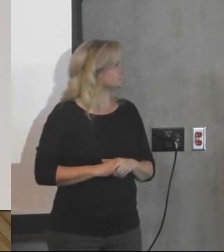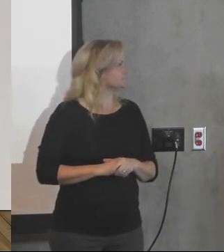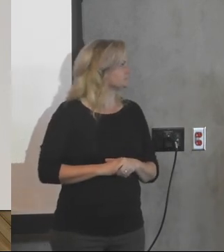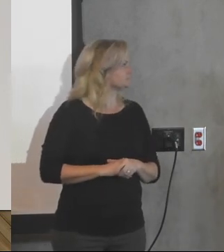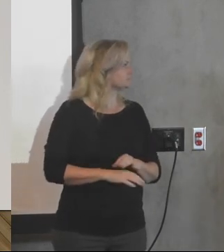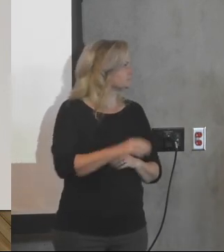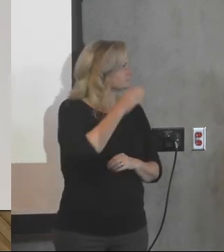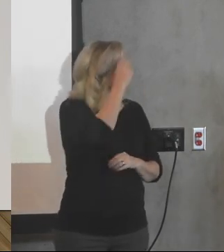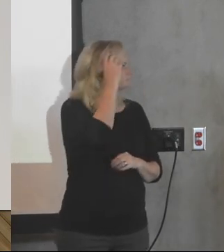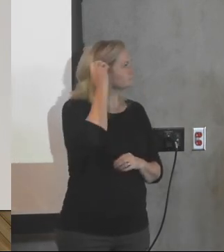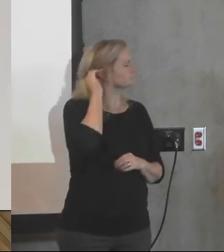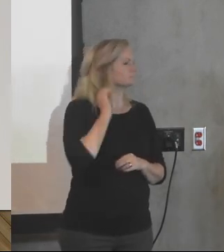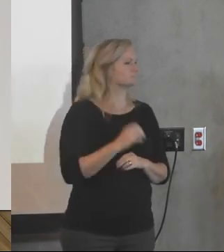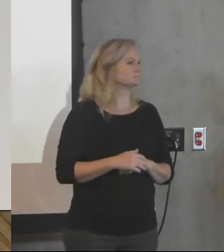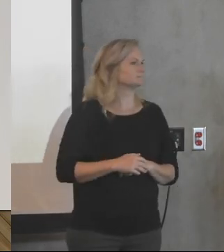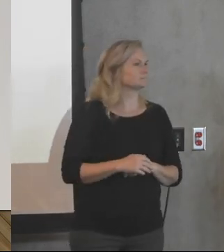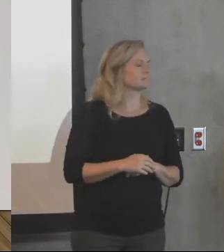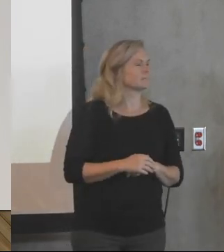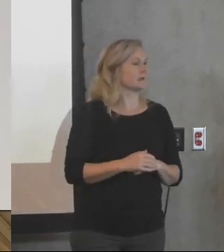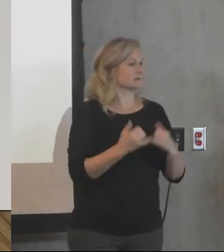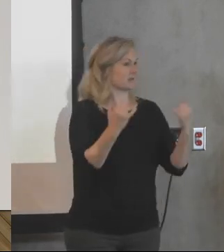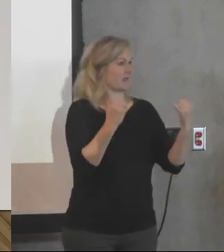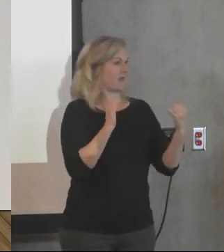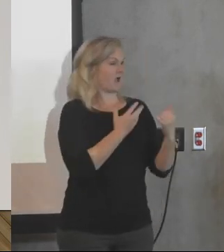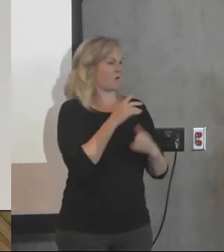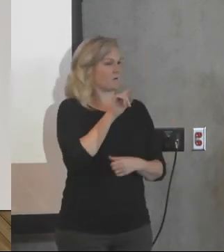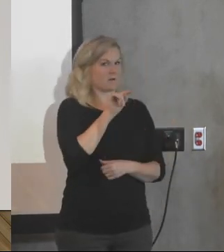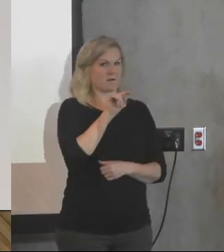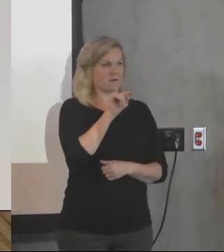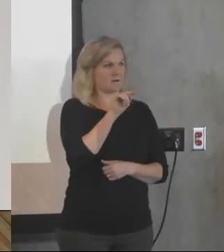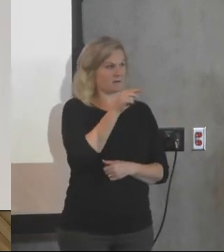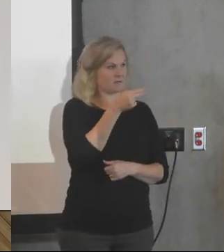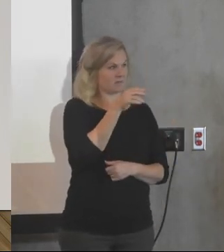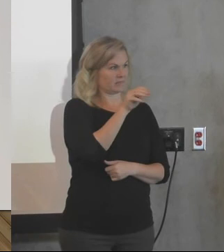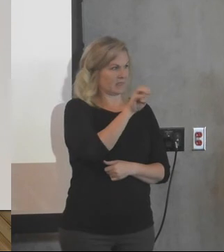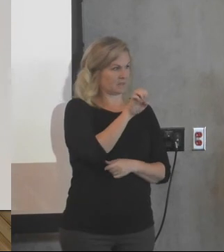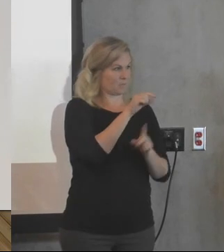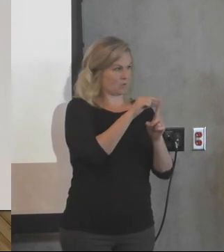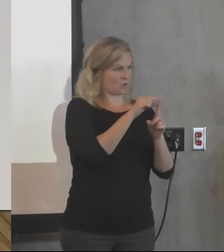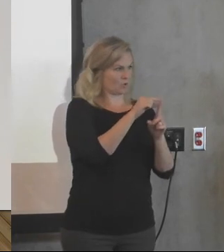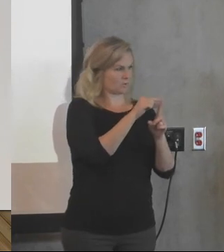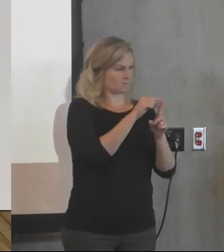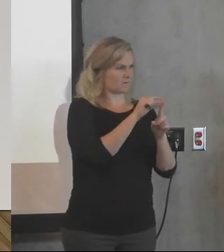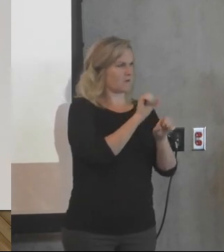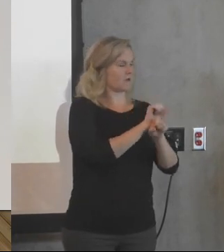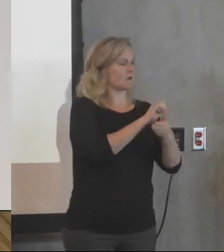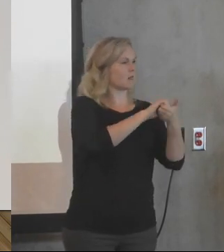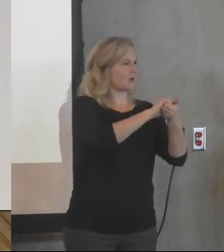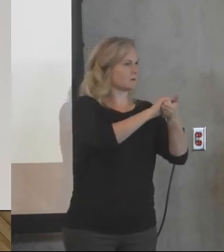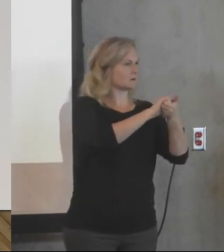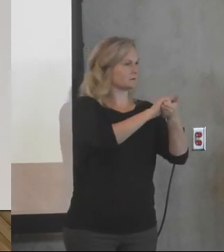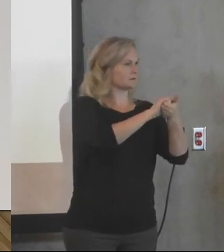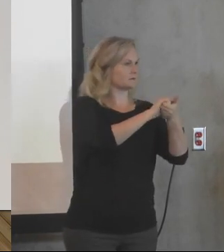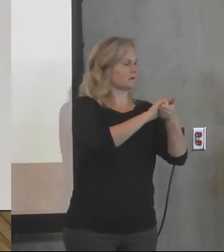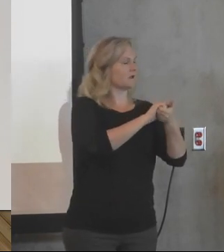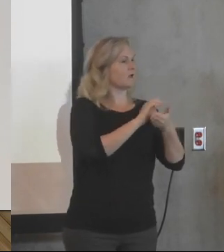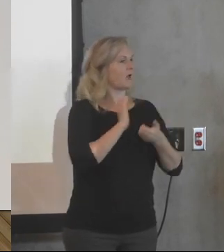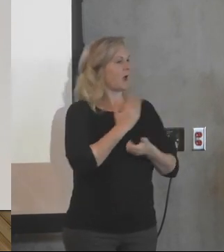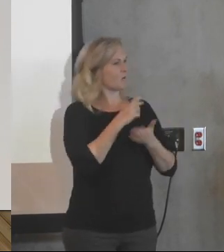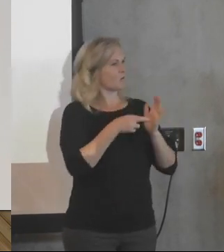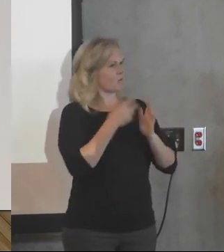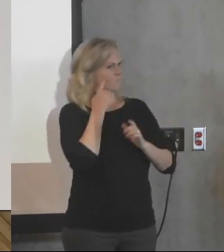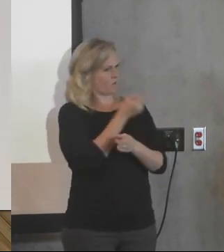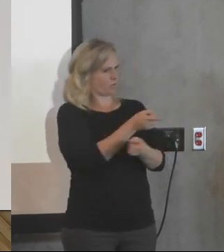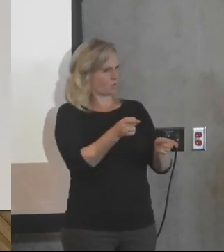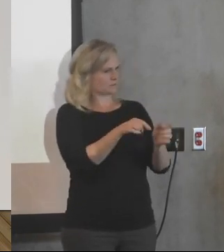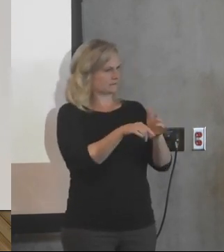And I think our theme word today is going to be collaboration. Our goal for these kids is to be